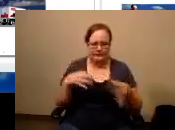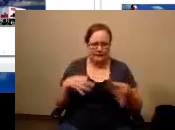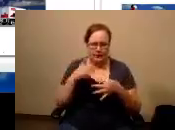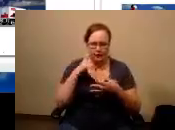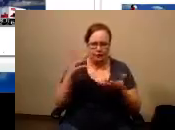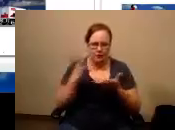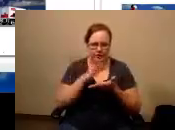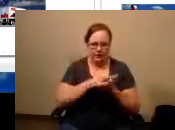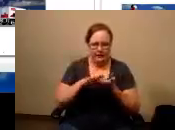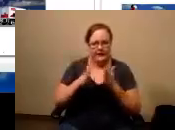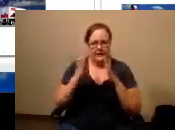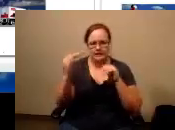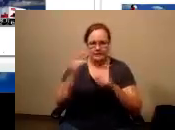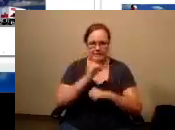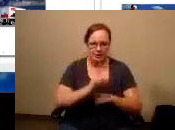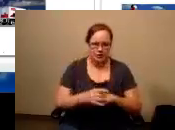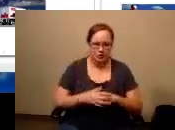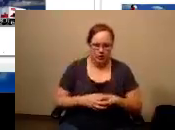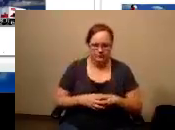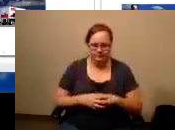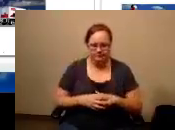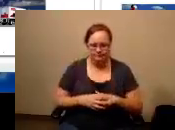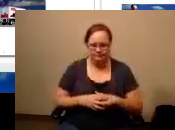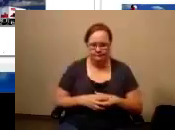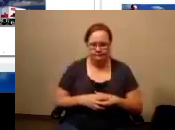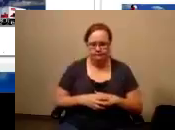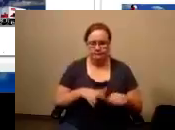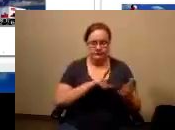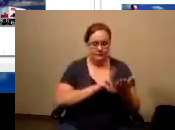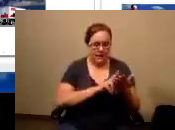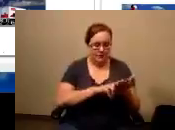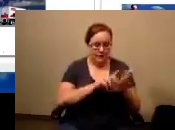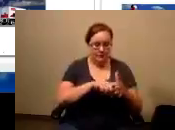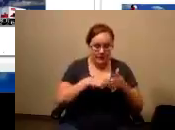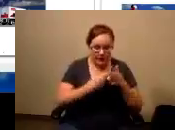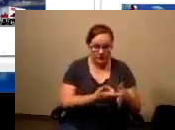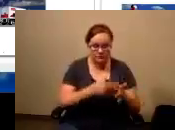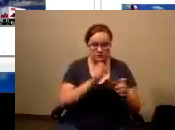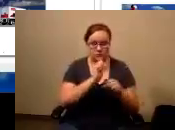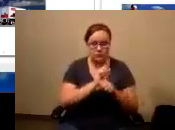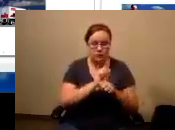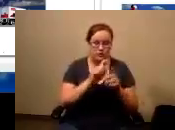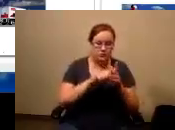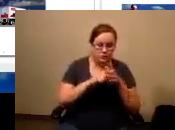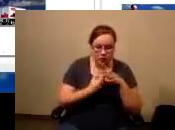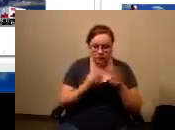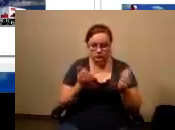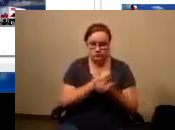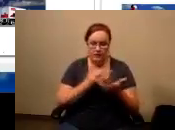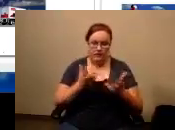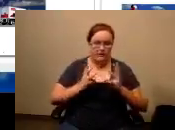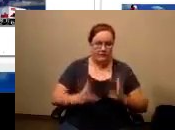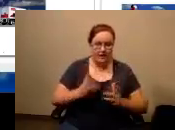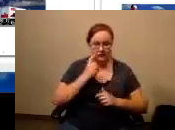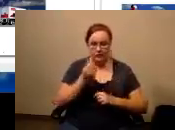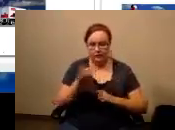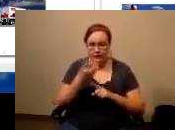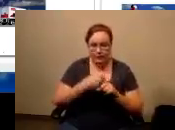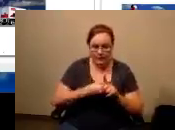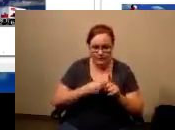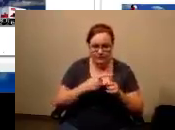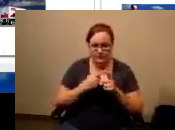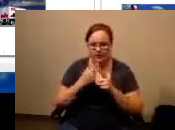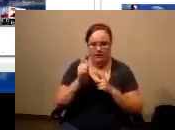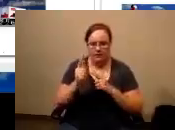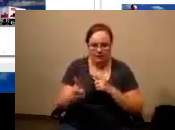cleaning and the expectations. Contract begins, work begins, everything's fine for a few months. And then a few months into the contract,